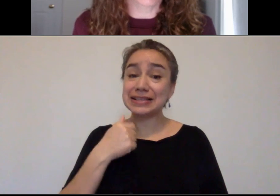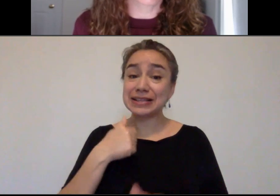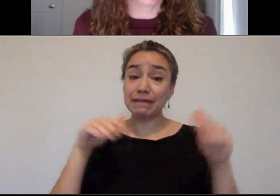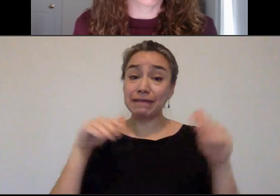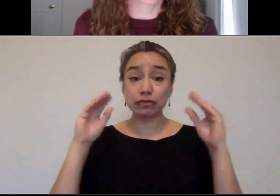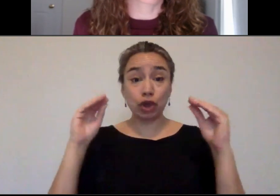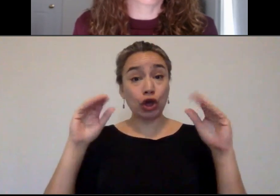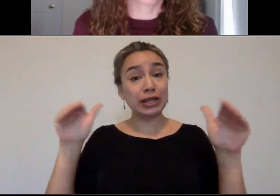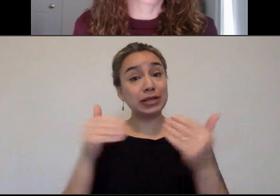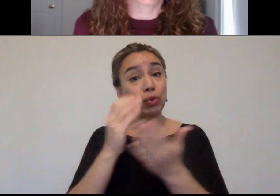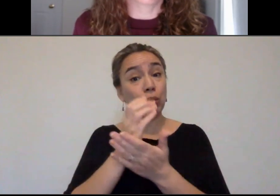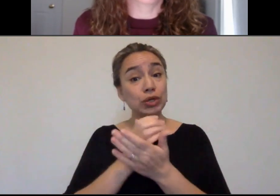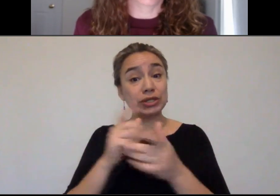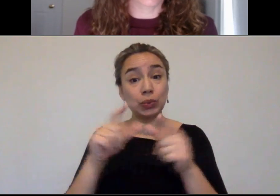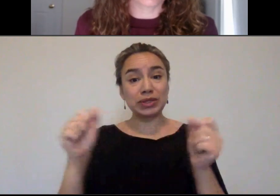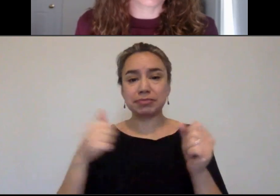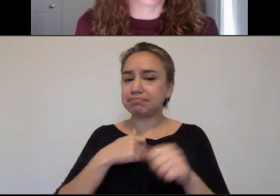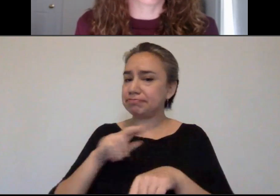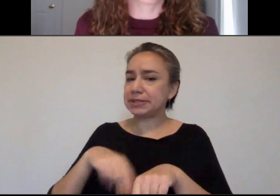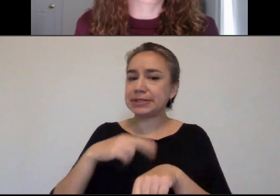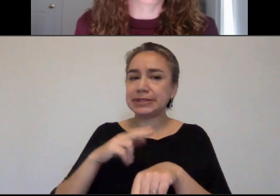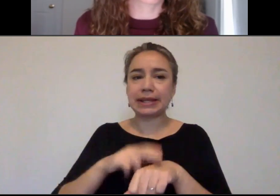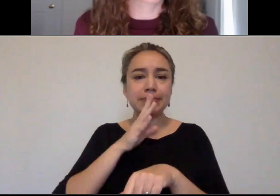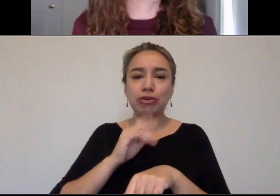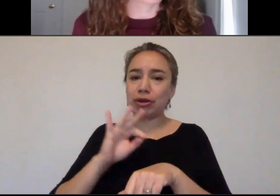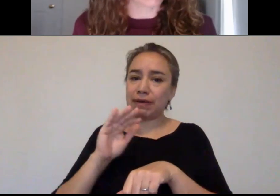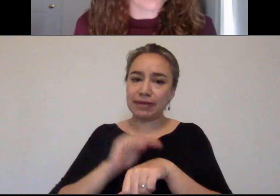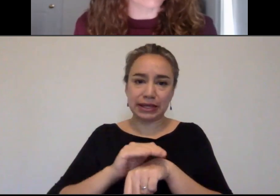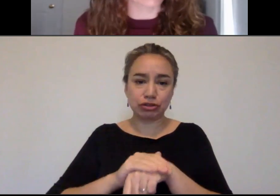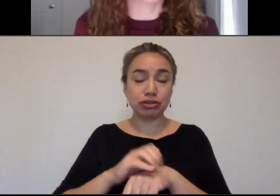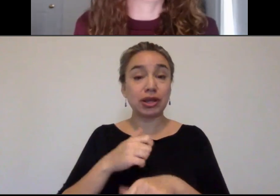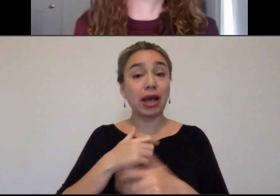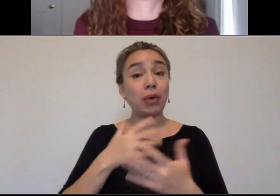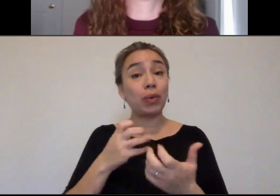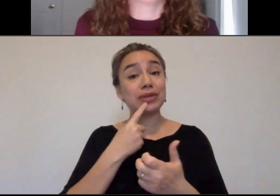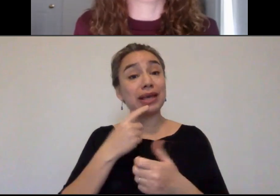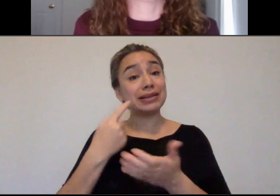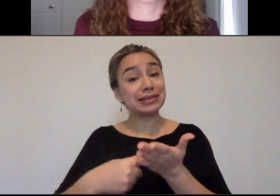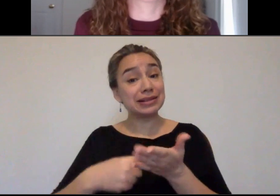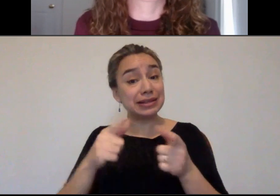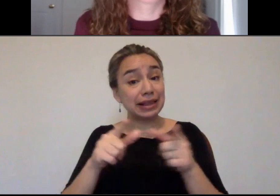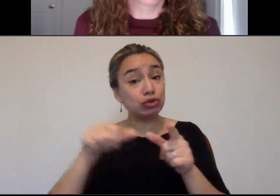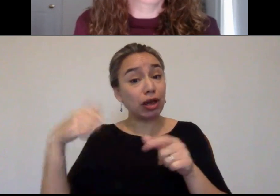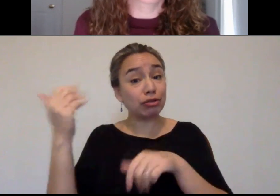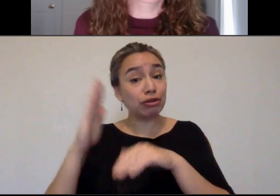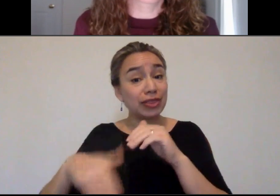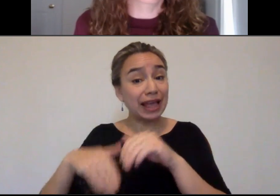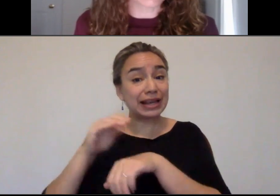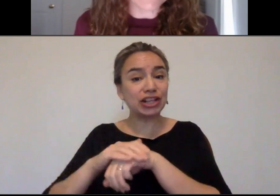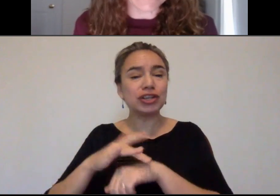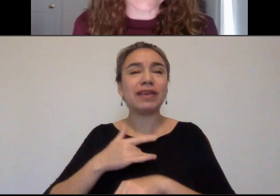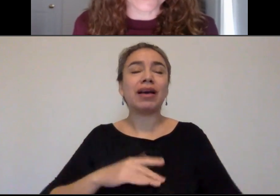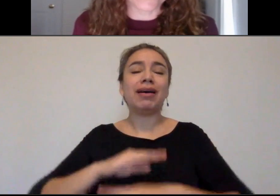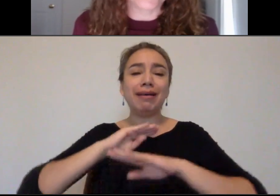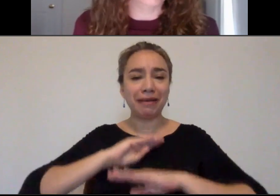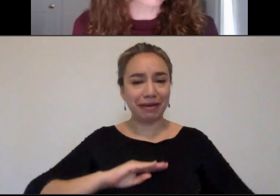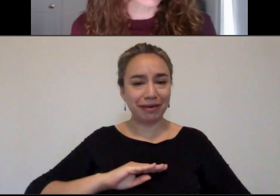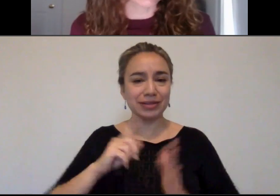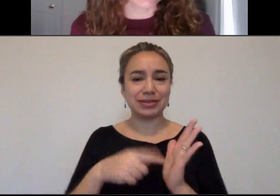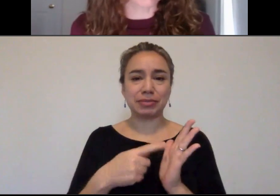and I'm not a native speaker of English. And I just wanted to say that discussing languages other than English is a relief sometimes, because when discussing